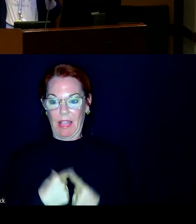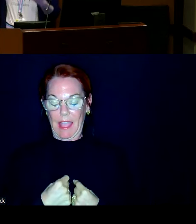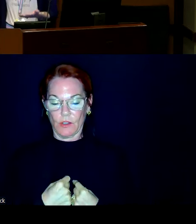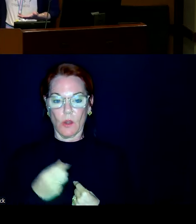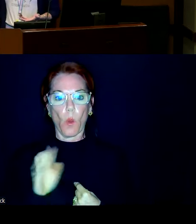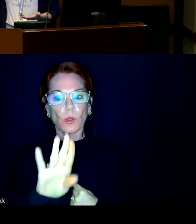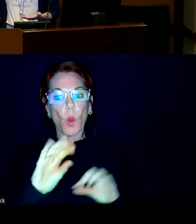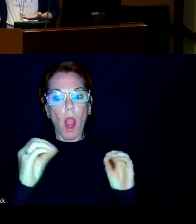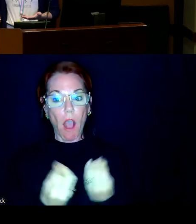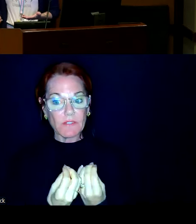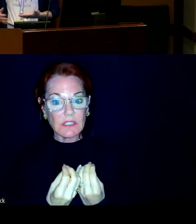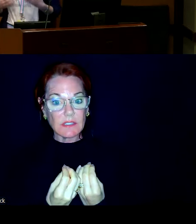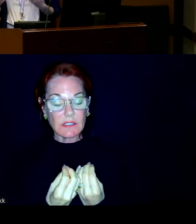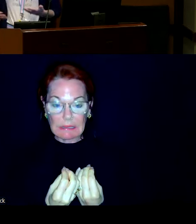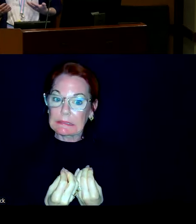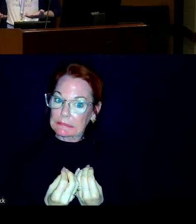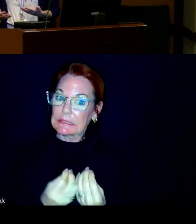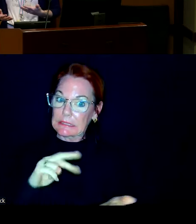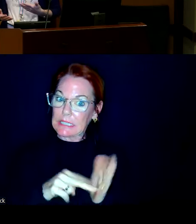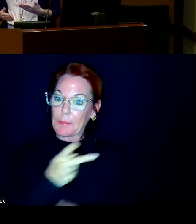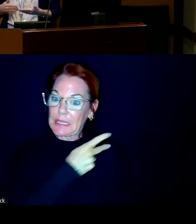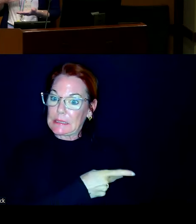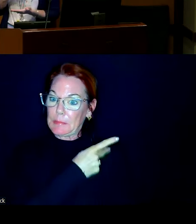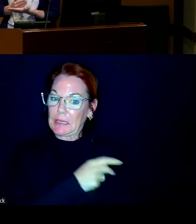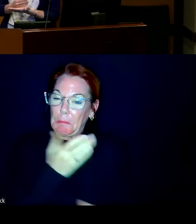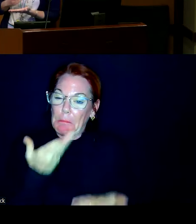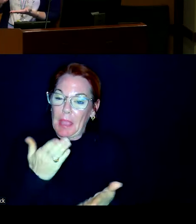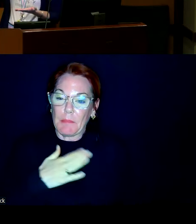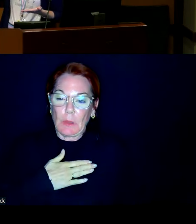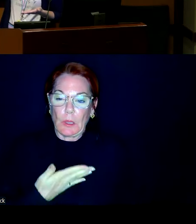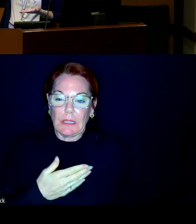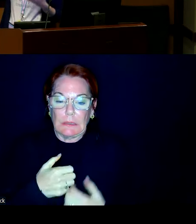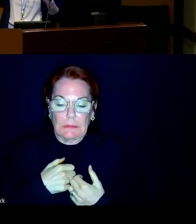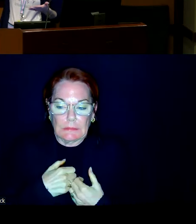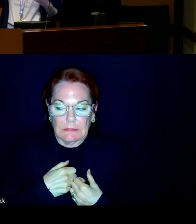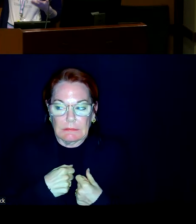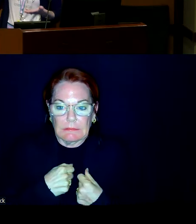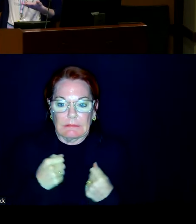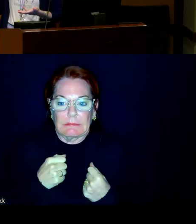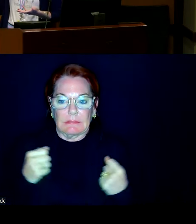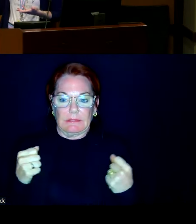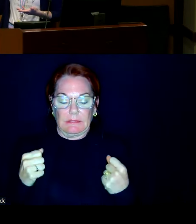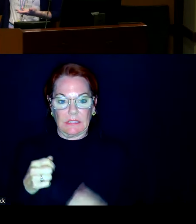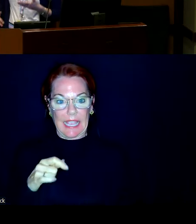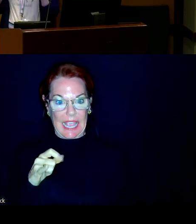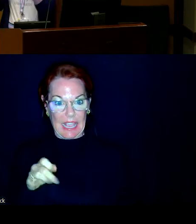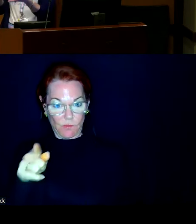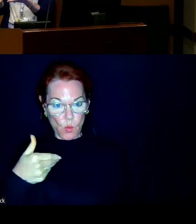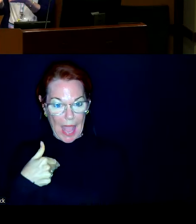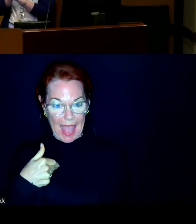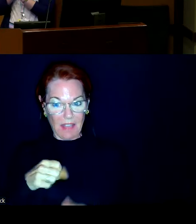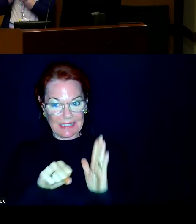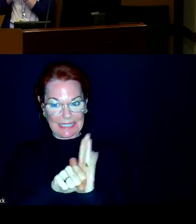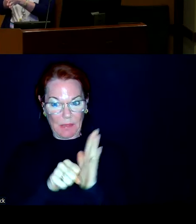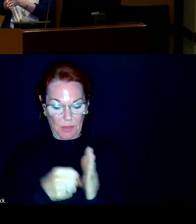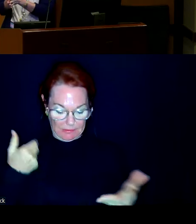maybe sometimes open up more to you. There may be more trust that if you have these symbols, there's a willingness to listen. So I have